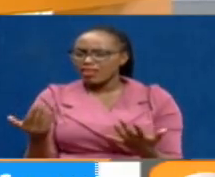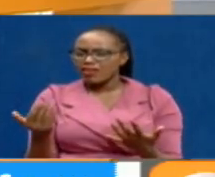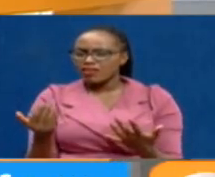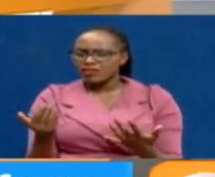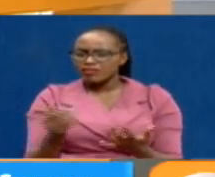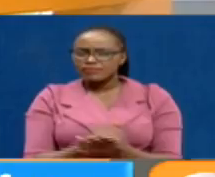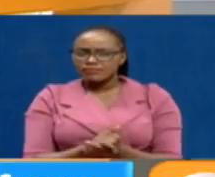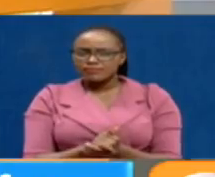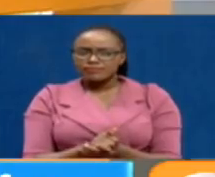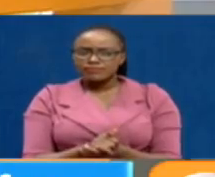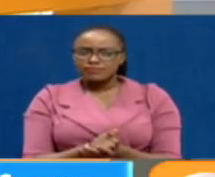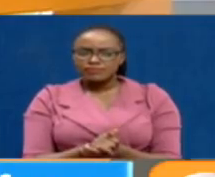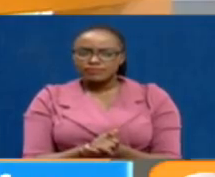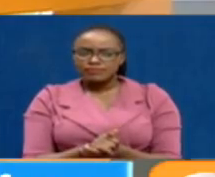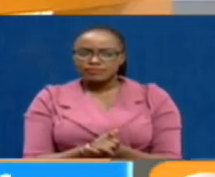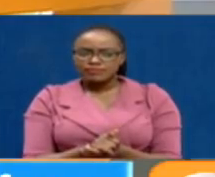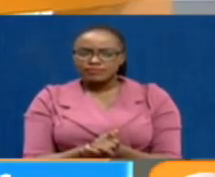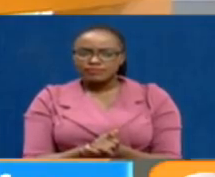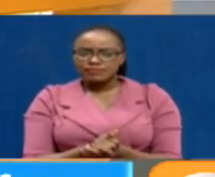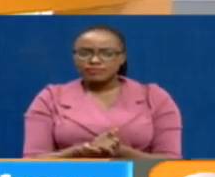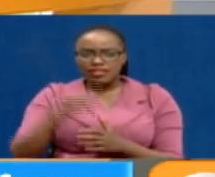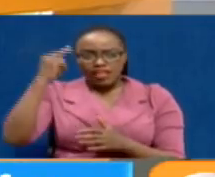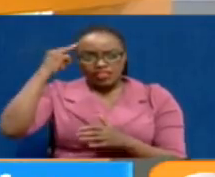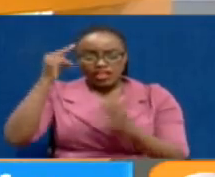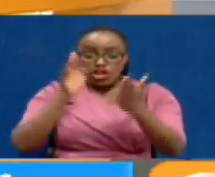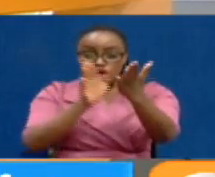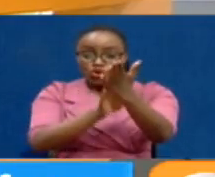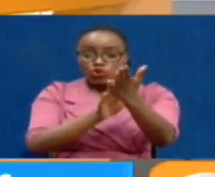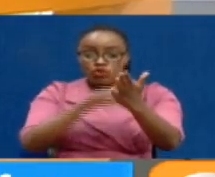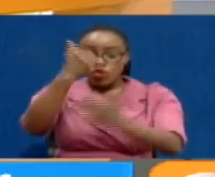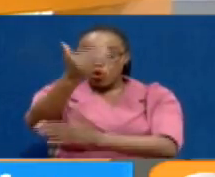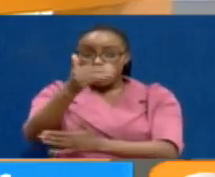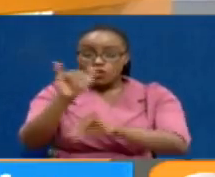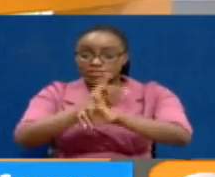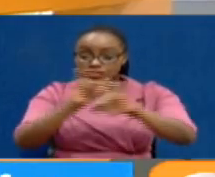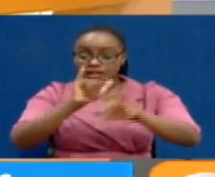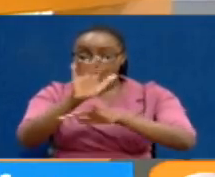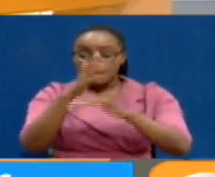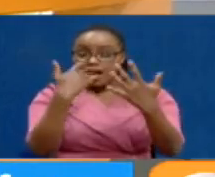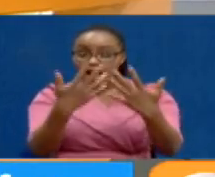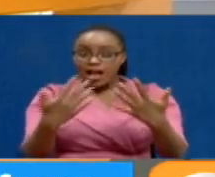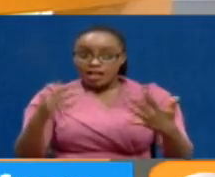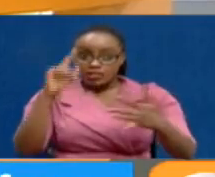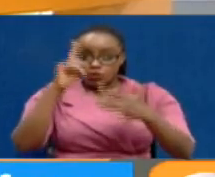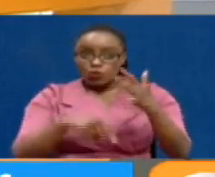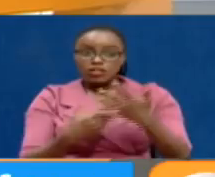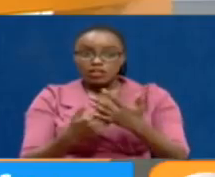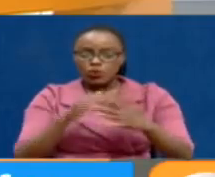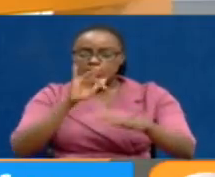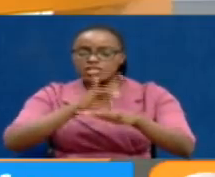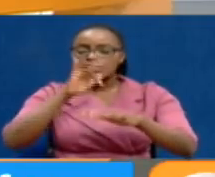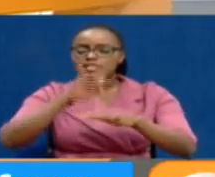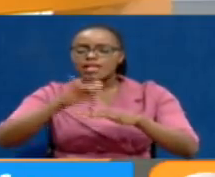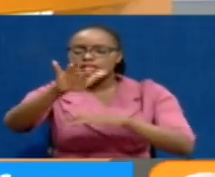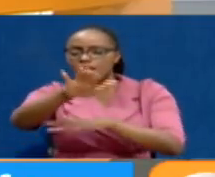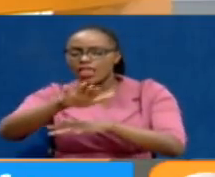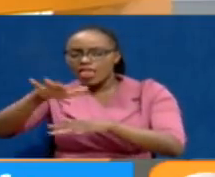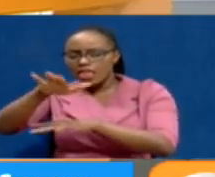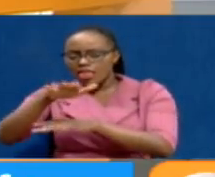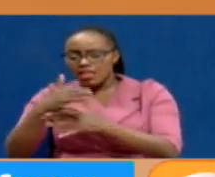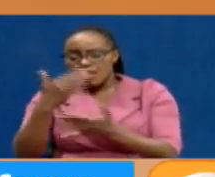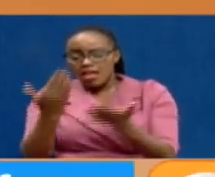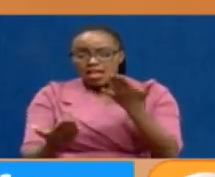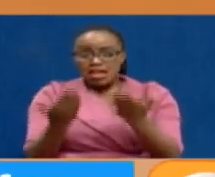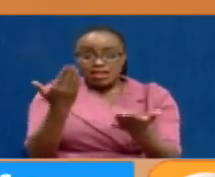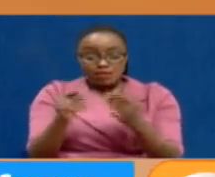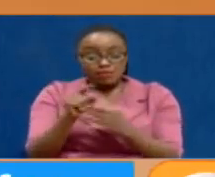Okana. I think the recommendation for regular washing of hands is the fact that we touch surfaces. Again, perhaps